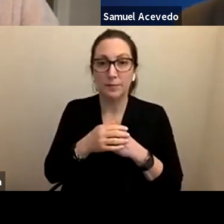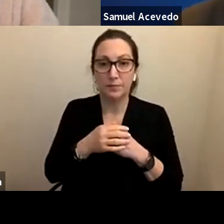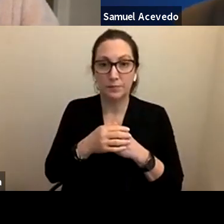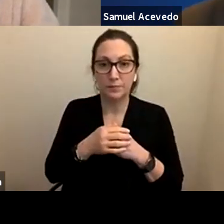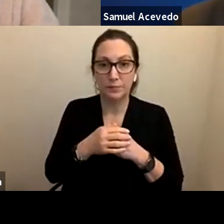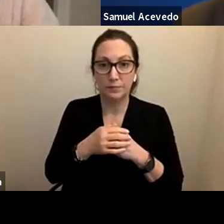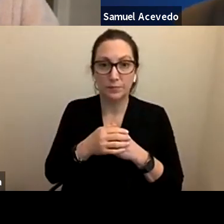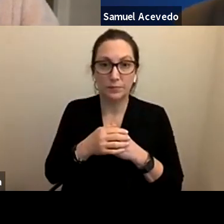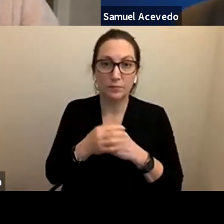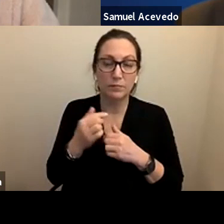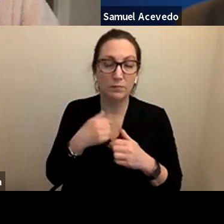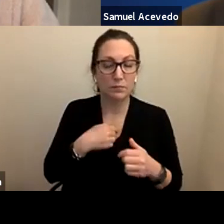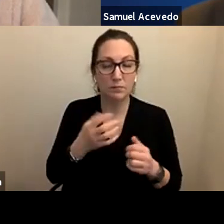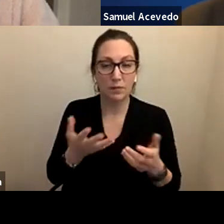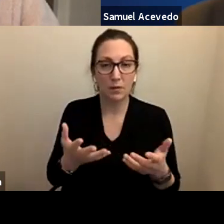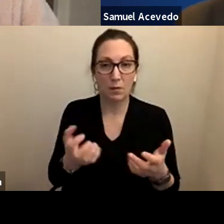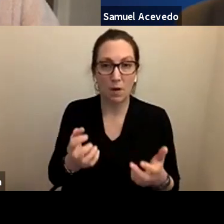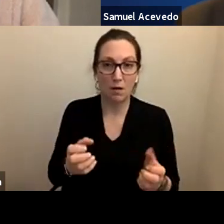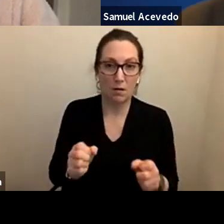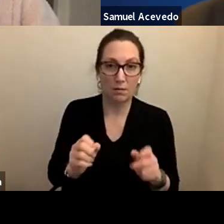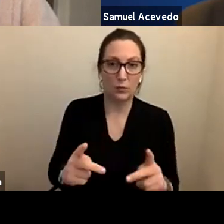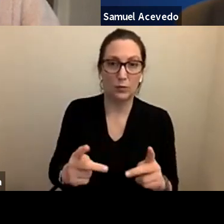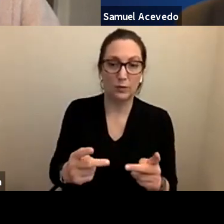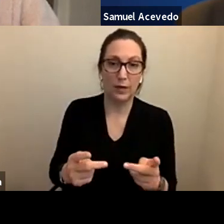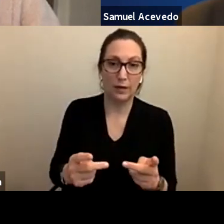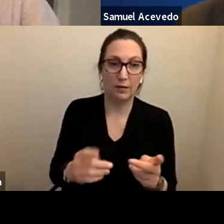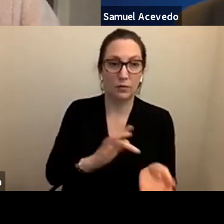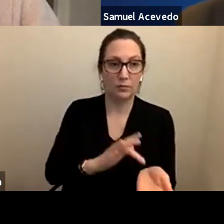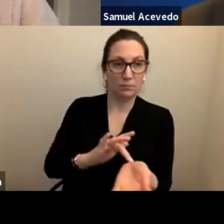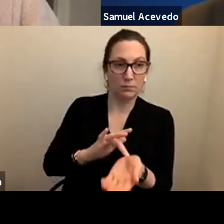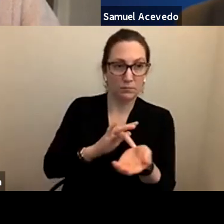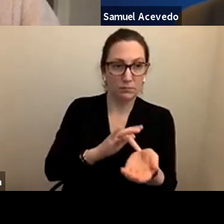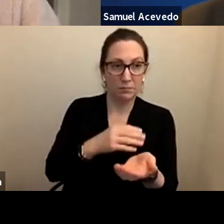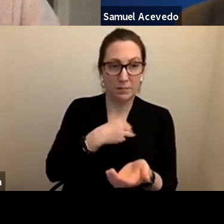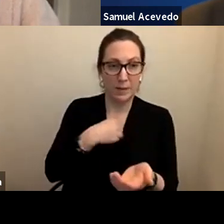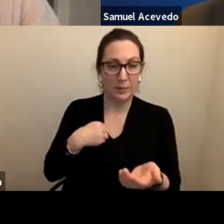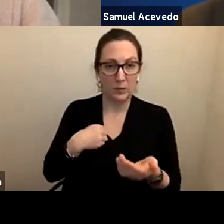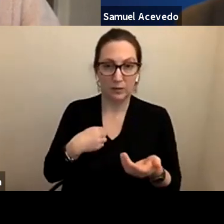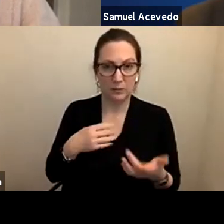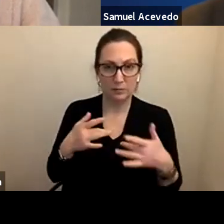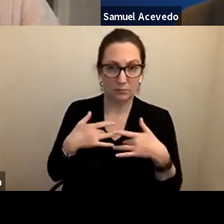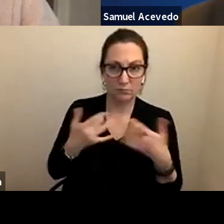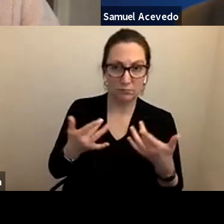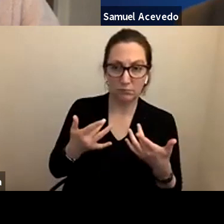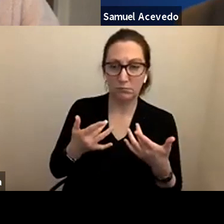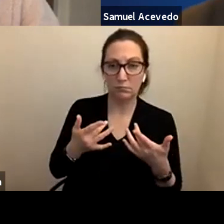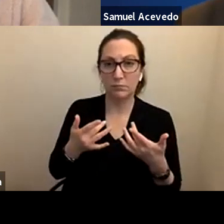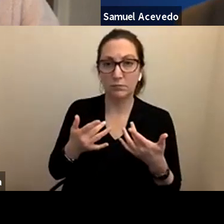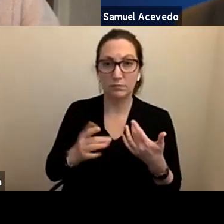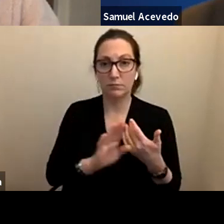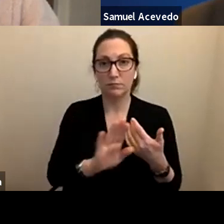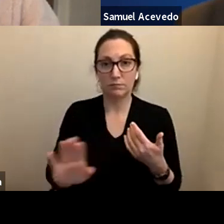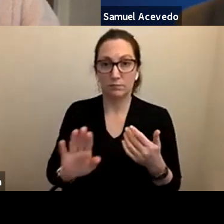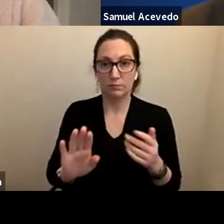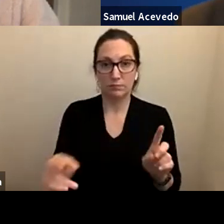appreciate the opportunity to kind of have a sense from the members where we are with our